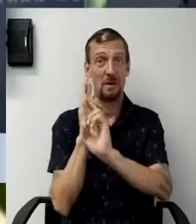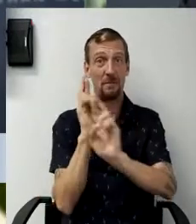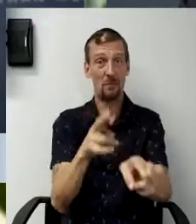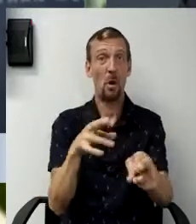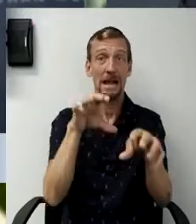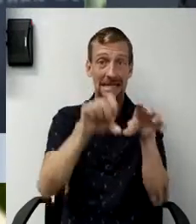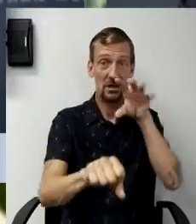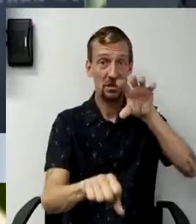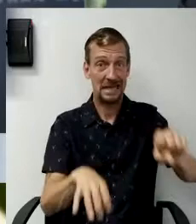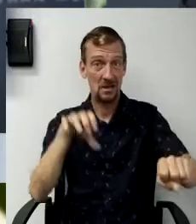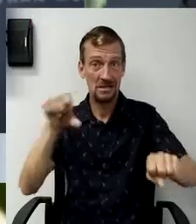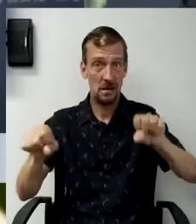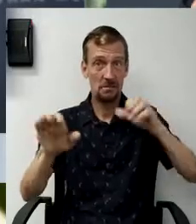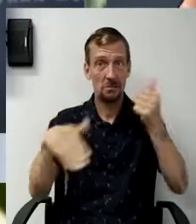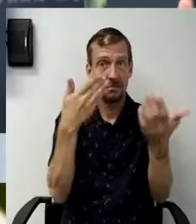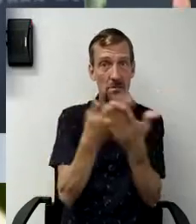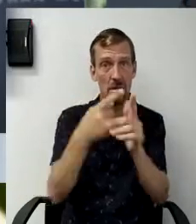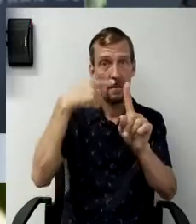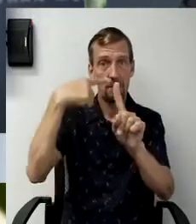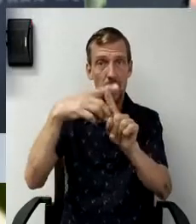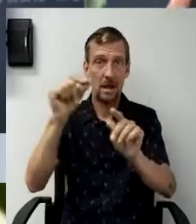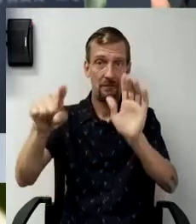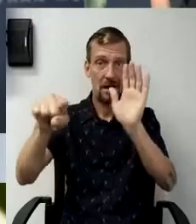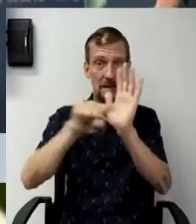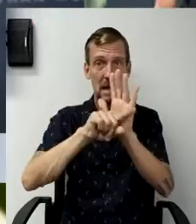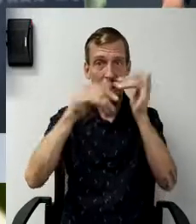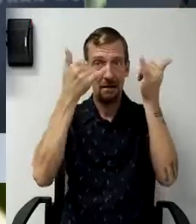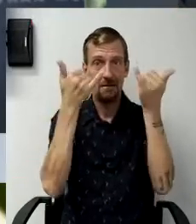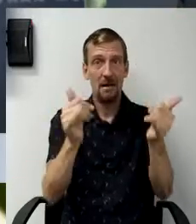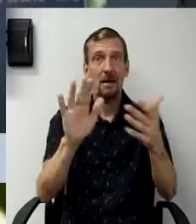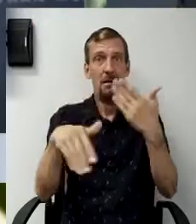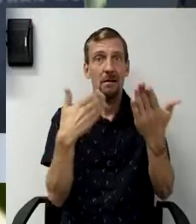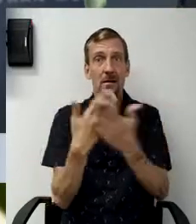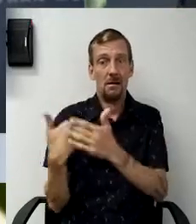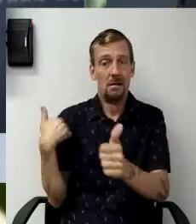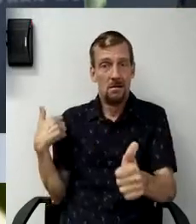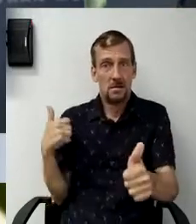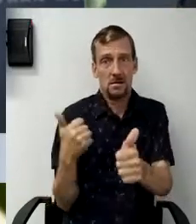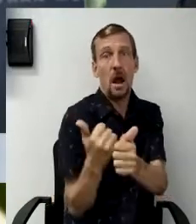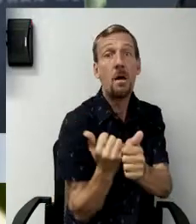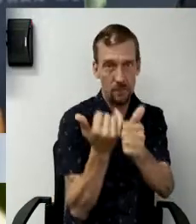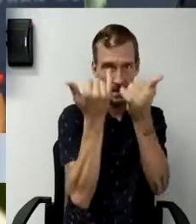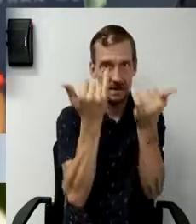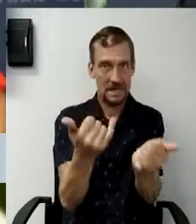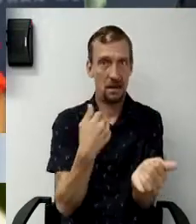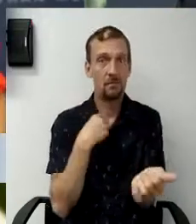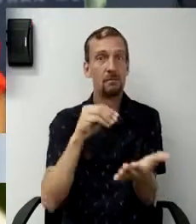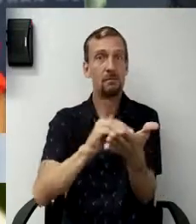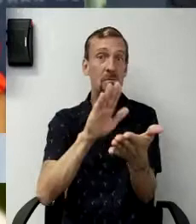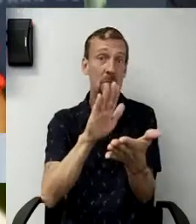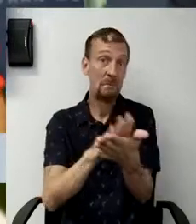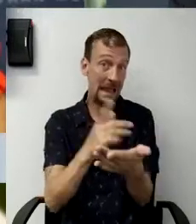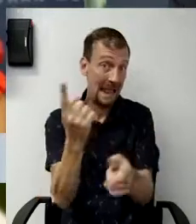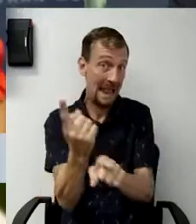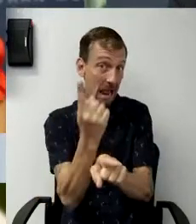but apparently they're now completely caught up, so I think I'm reporting on accurate information.